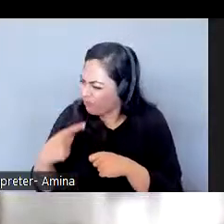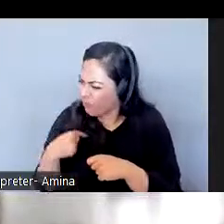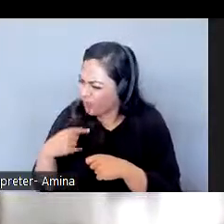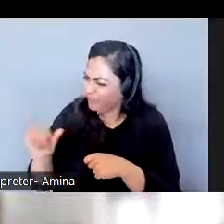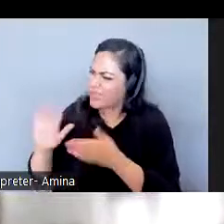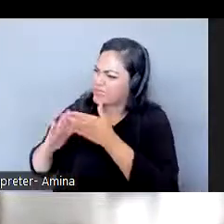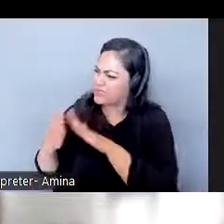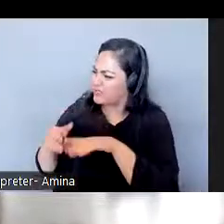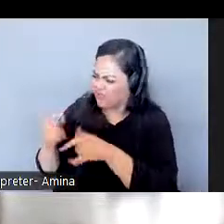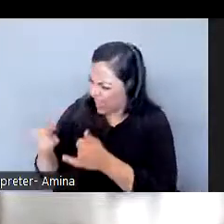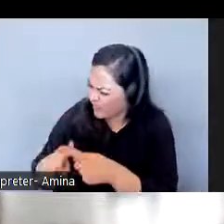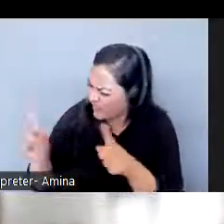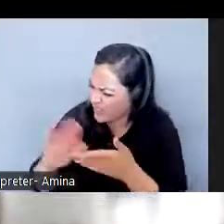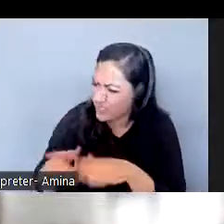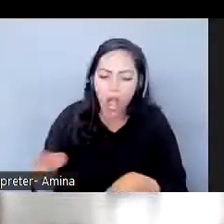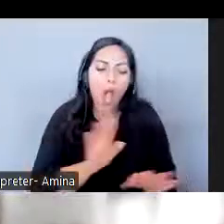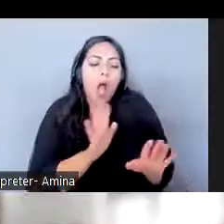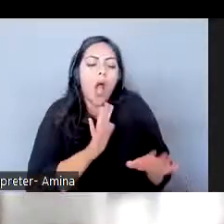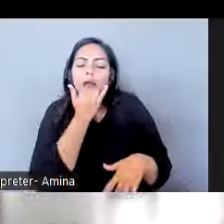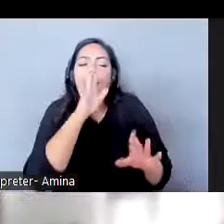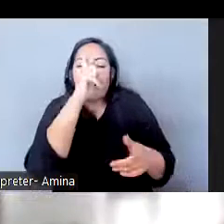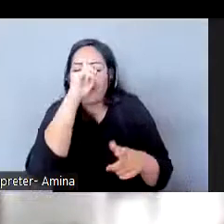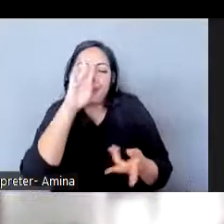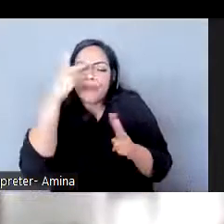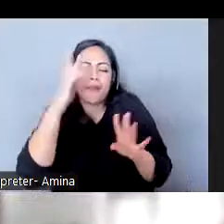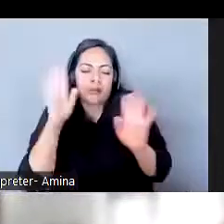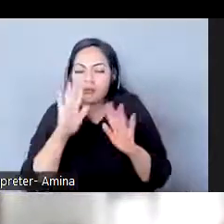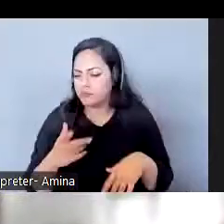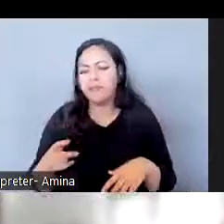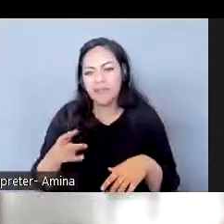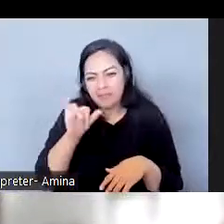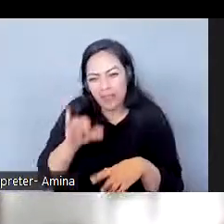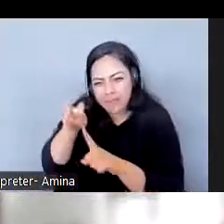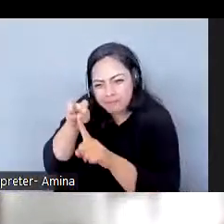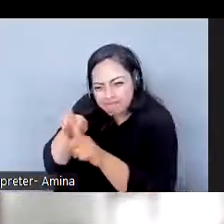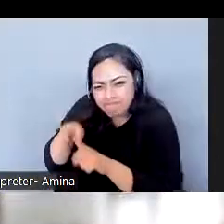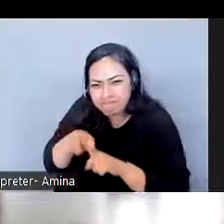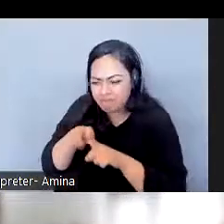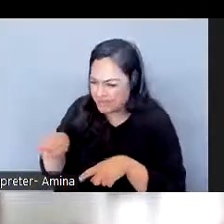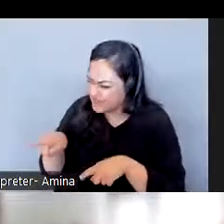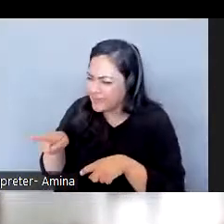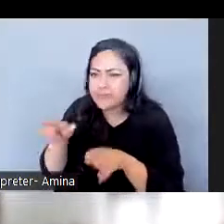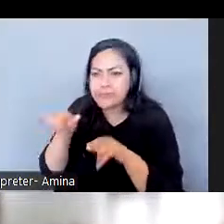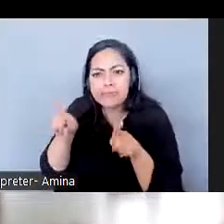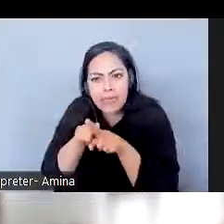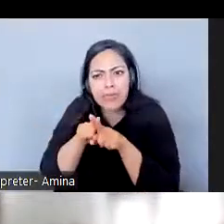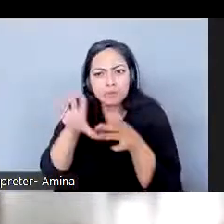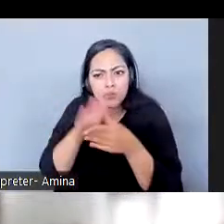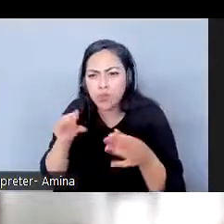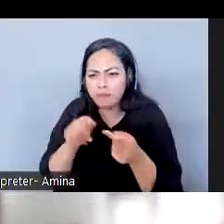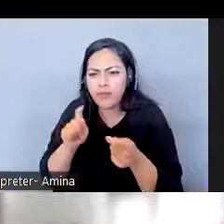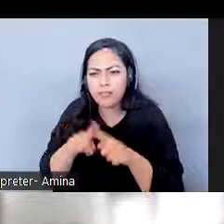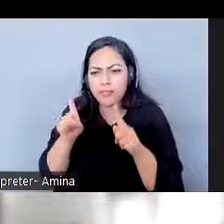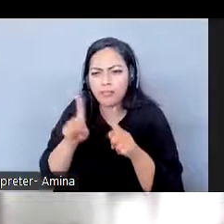will, well, yeah, that's what I meant. Like we're here. You make plans and they